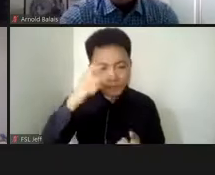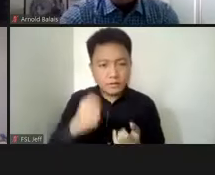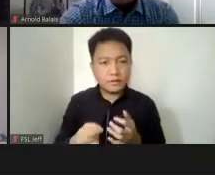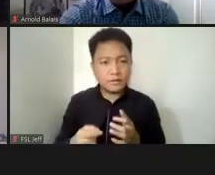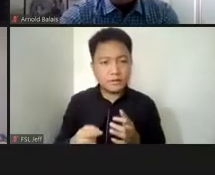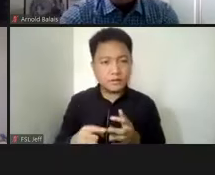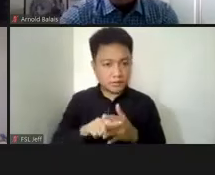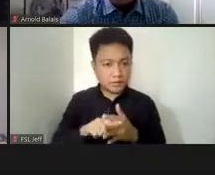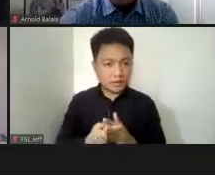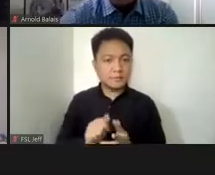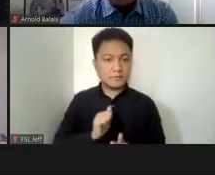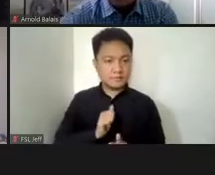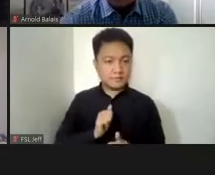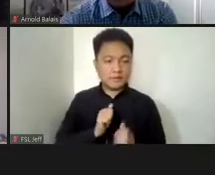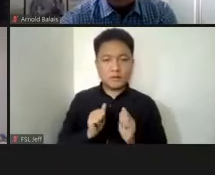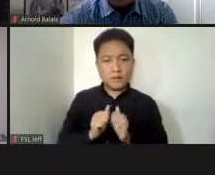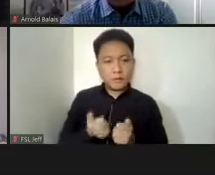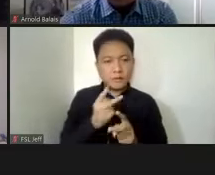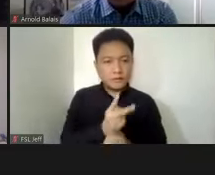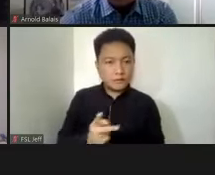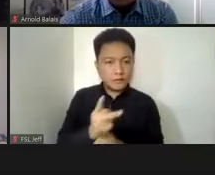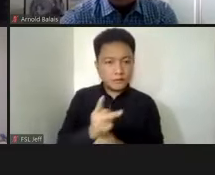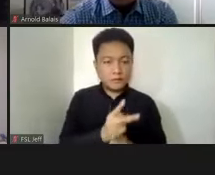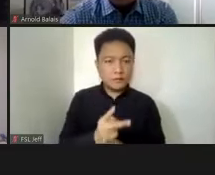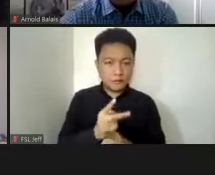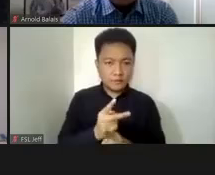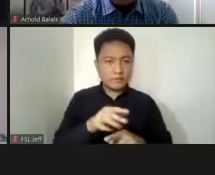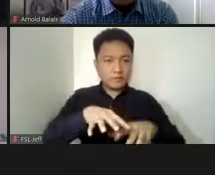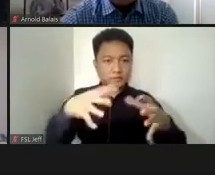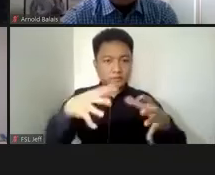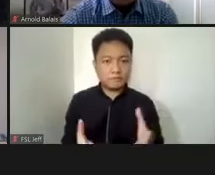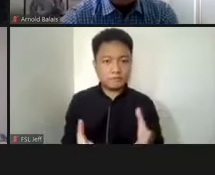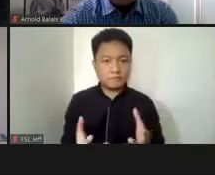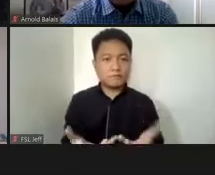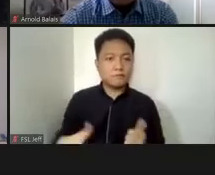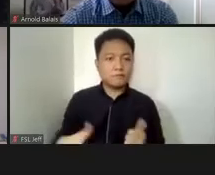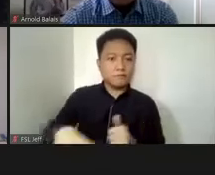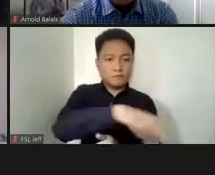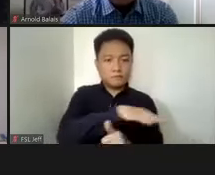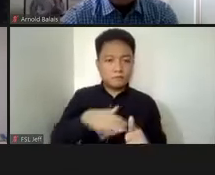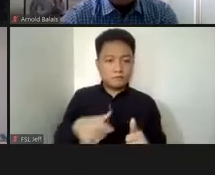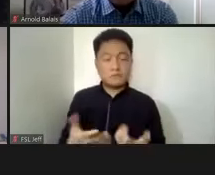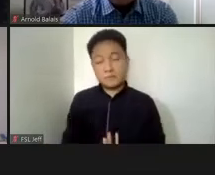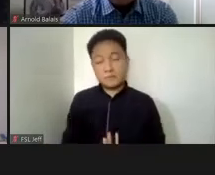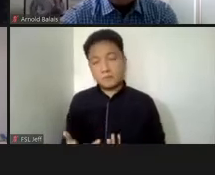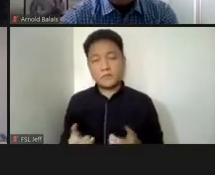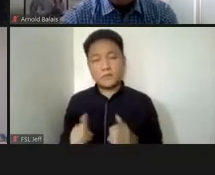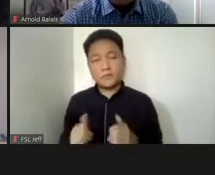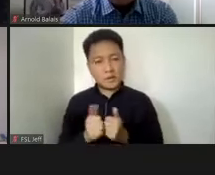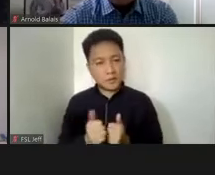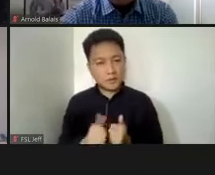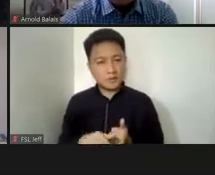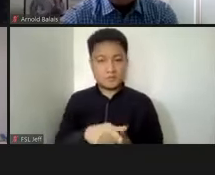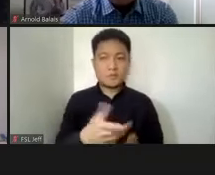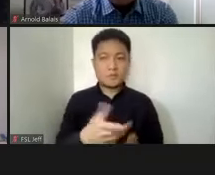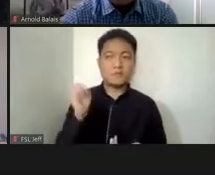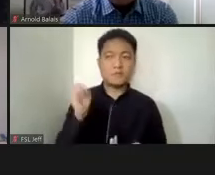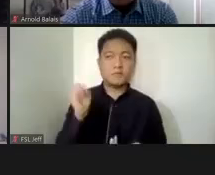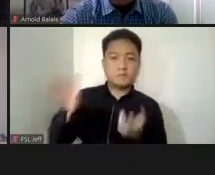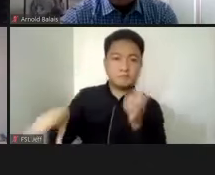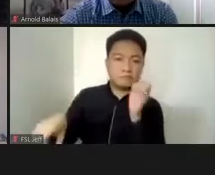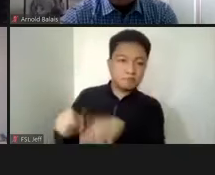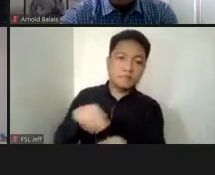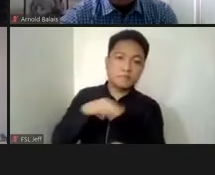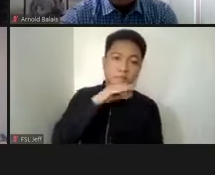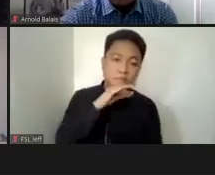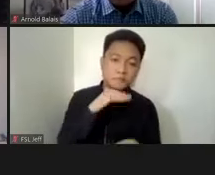you throwing waste and polluting the earth? Or are you being mindful and recycling your waste